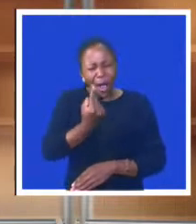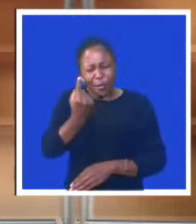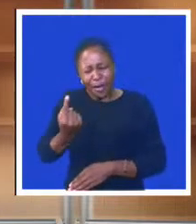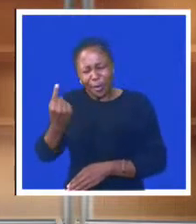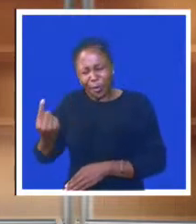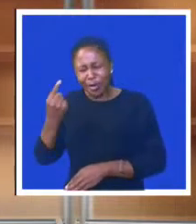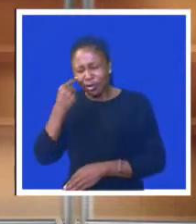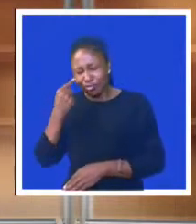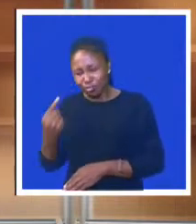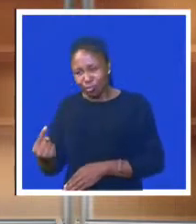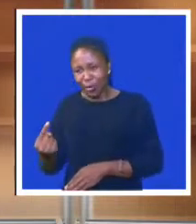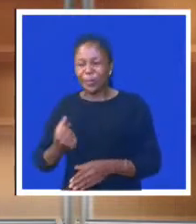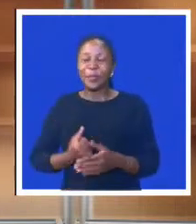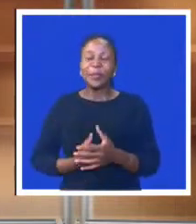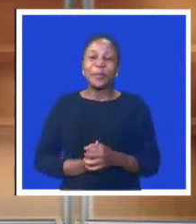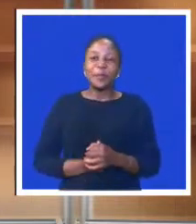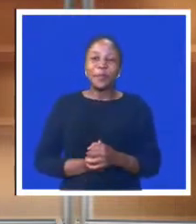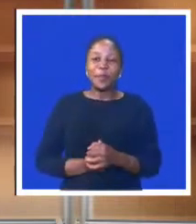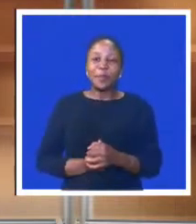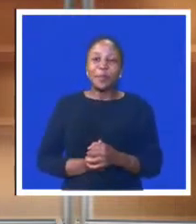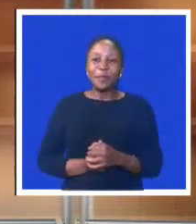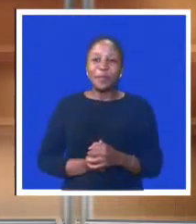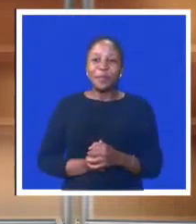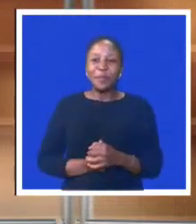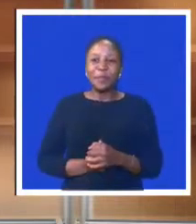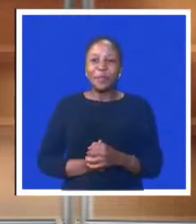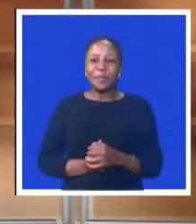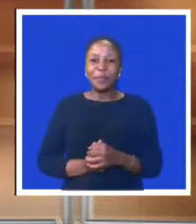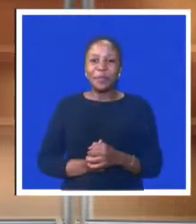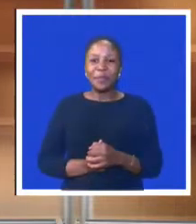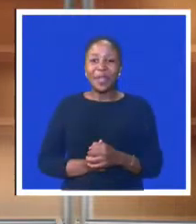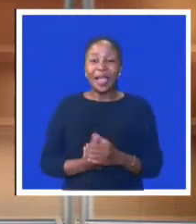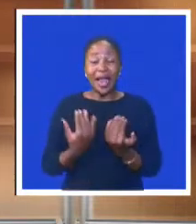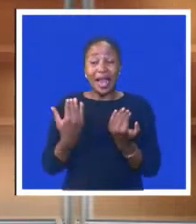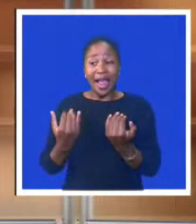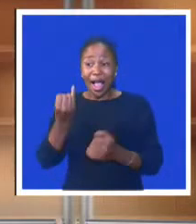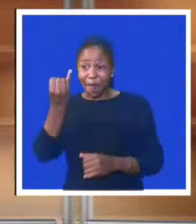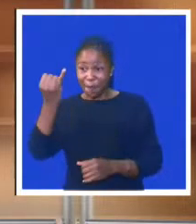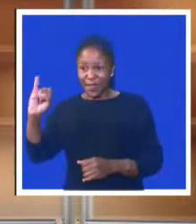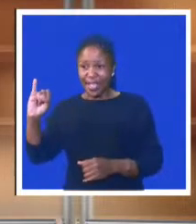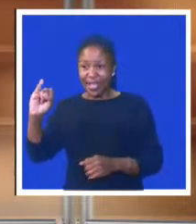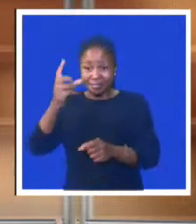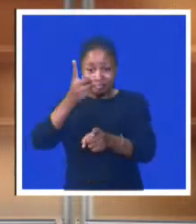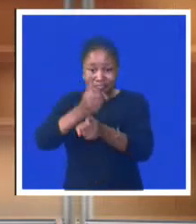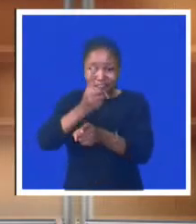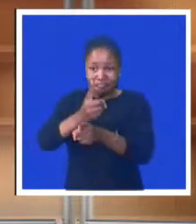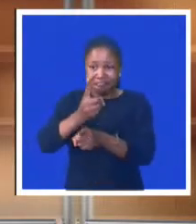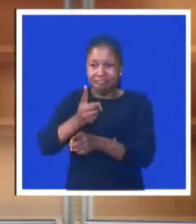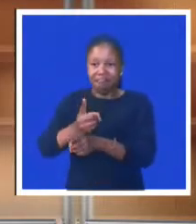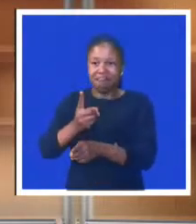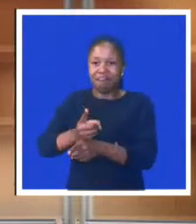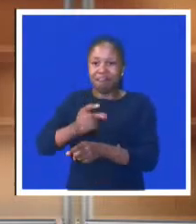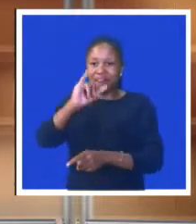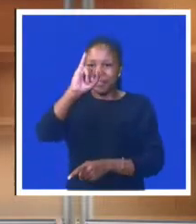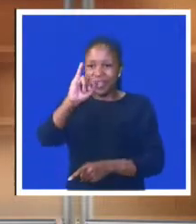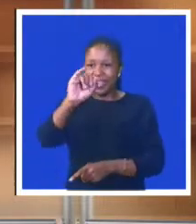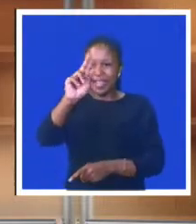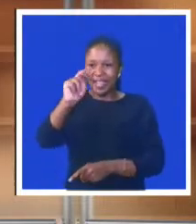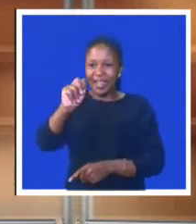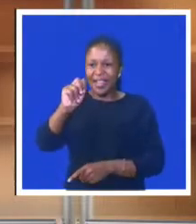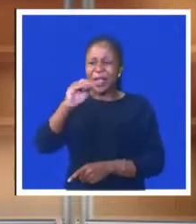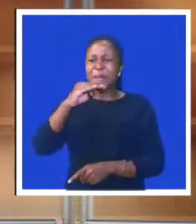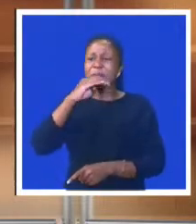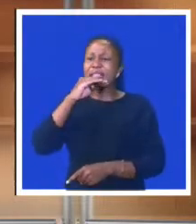prepositions. All right. The preposition in, it means inside.